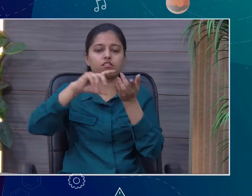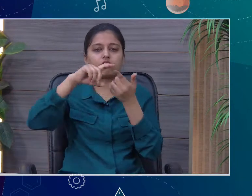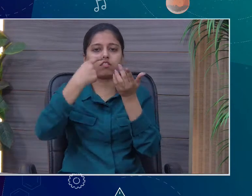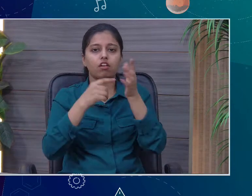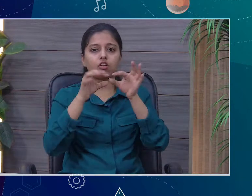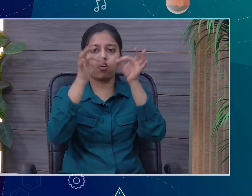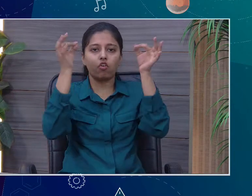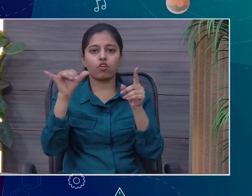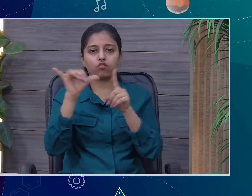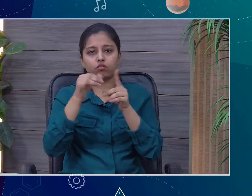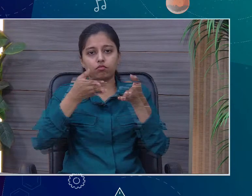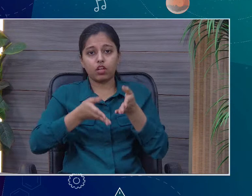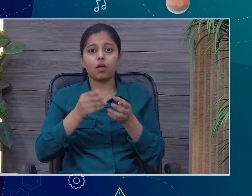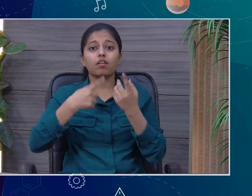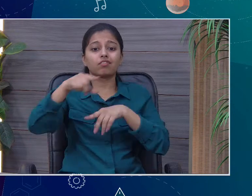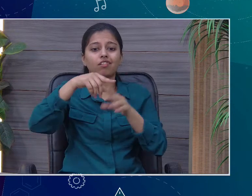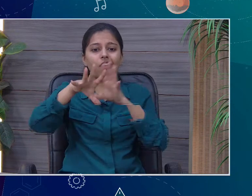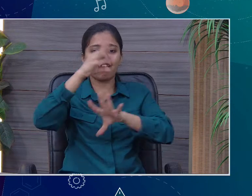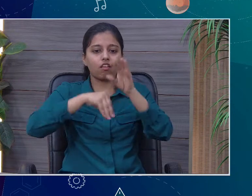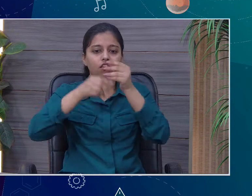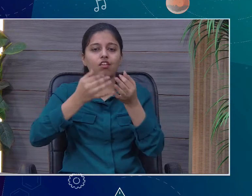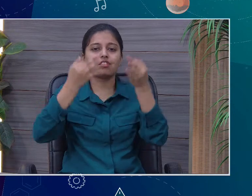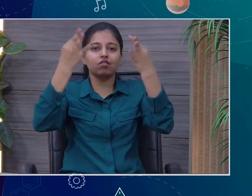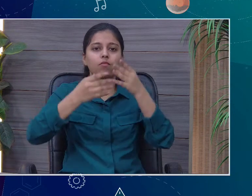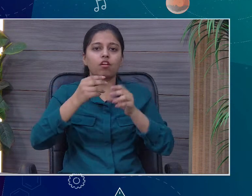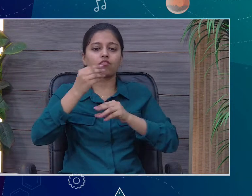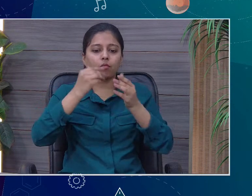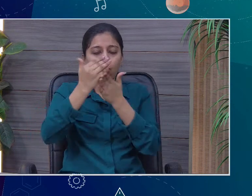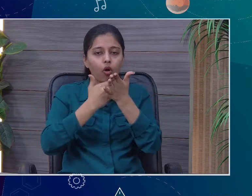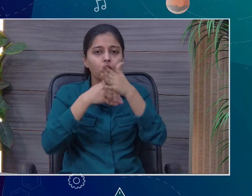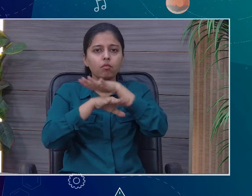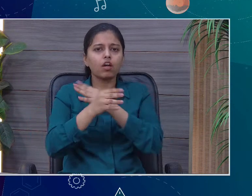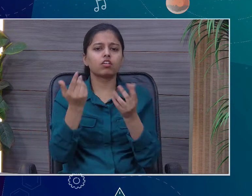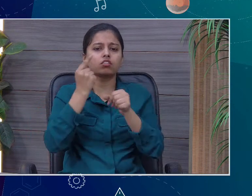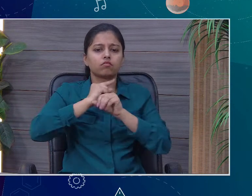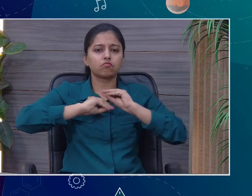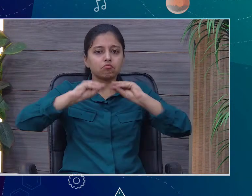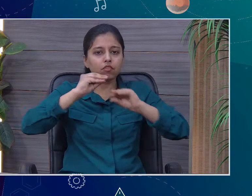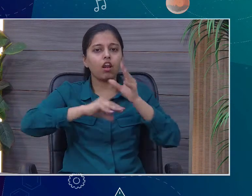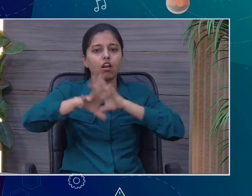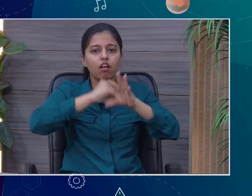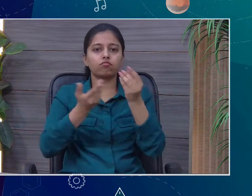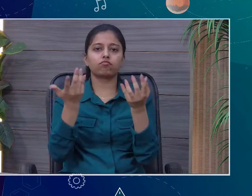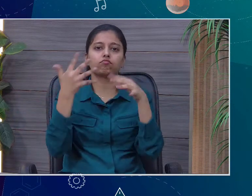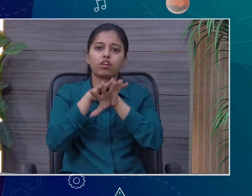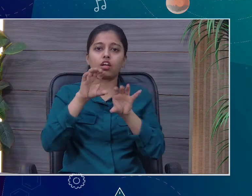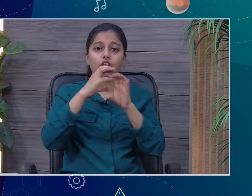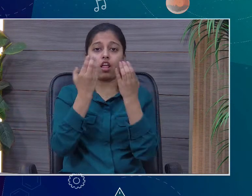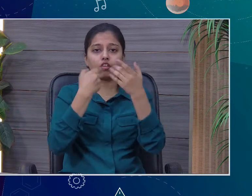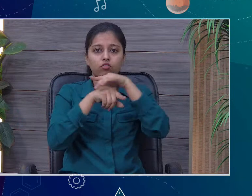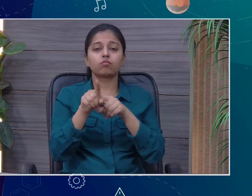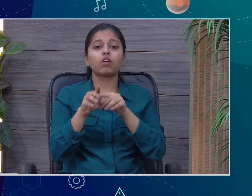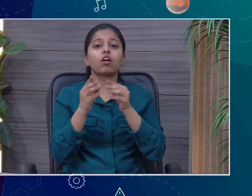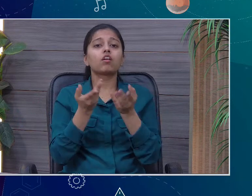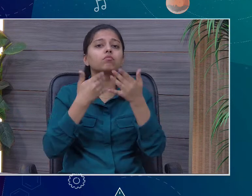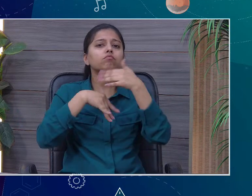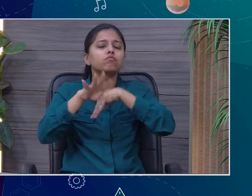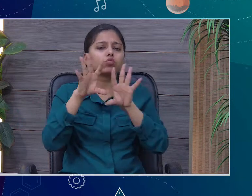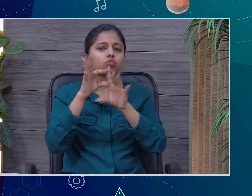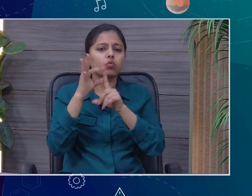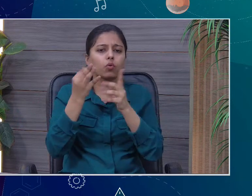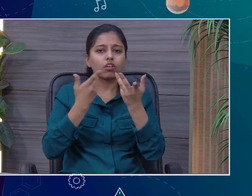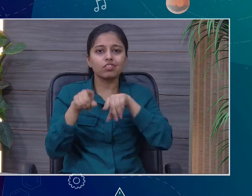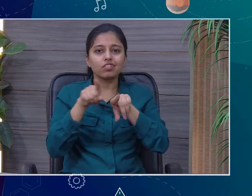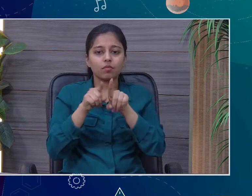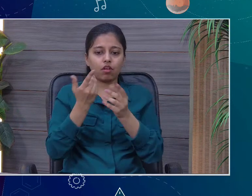dear learner, this is our special session of teaching learning intervention for inclusive classroom where we try to enhance our knowledge